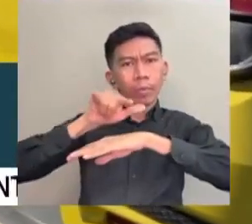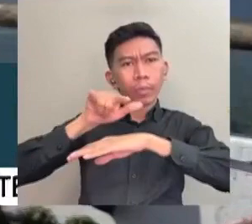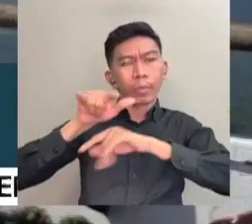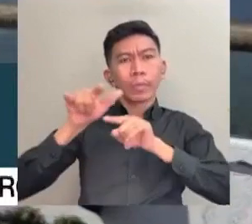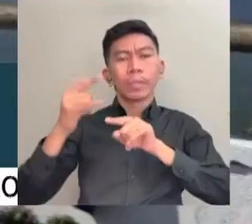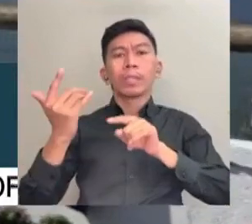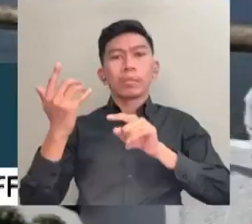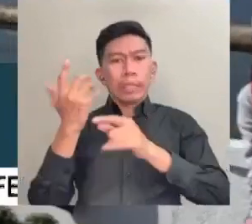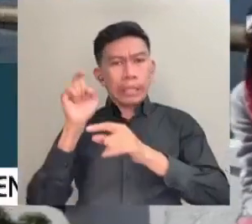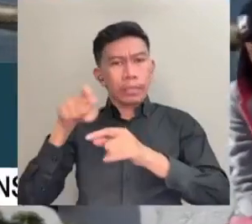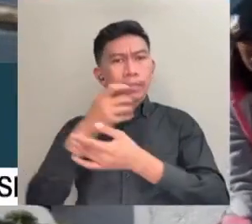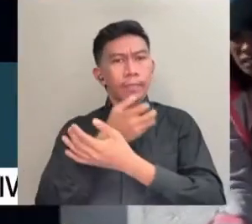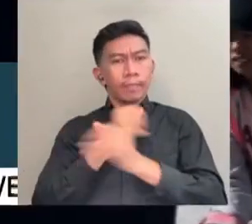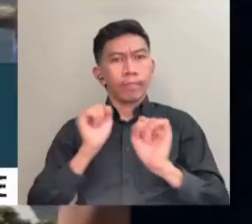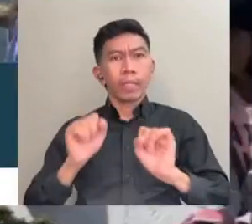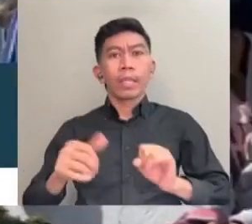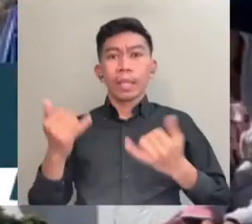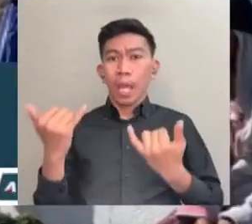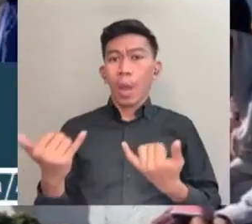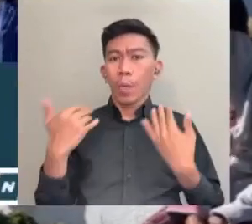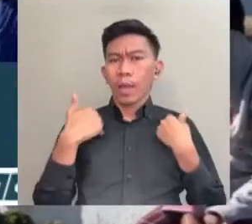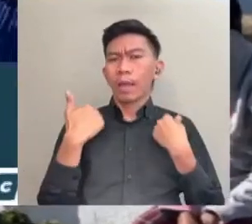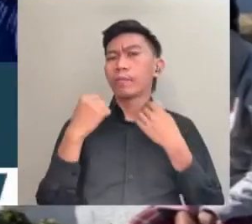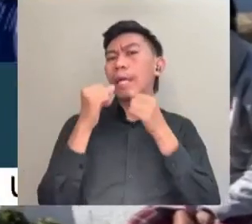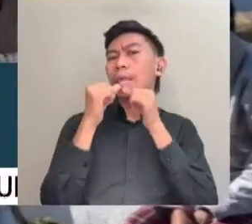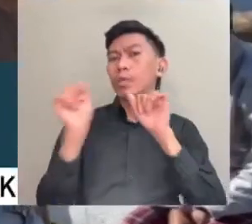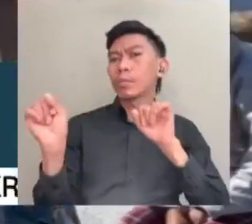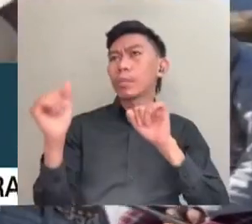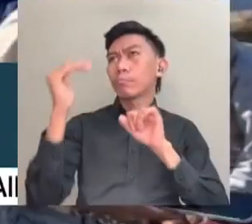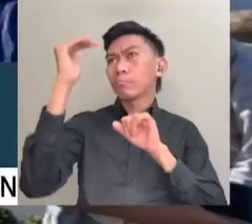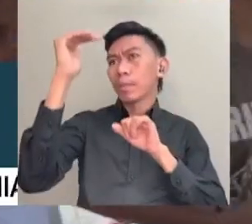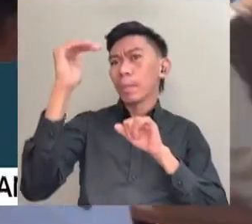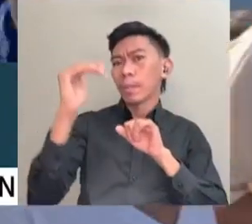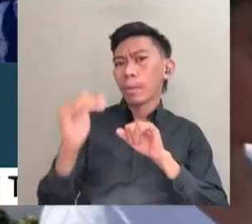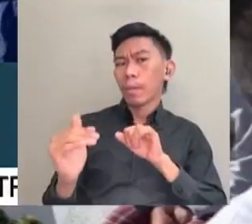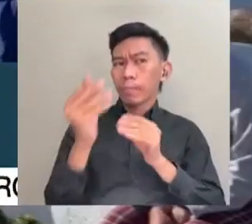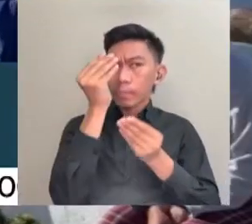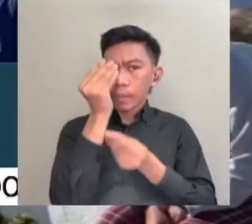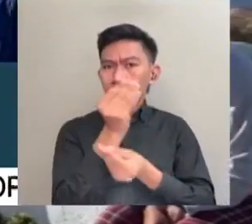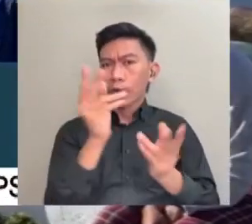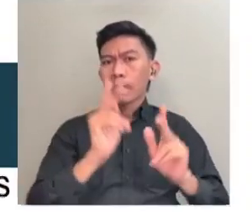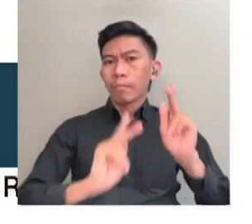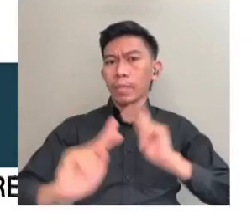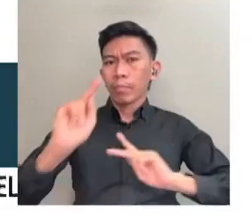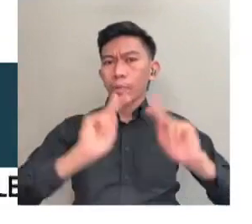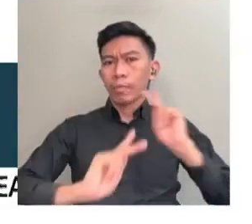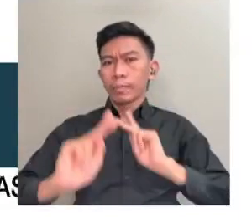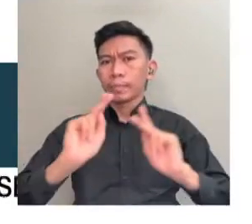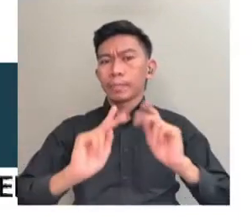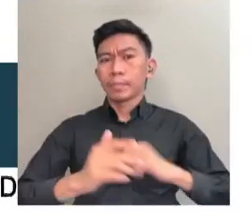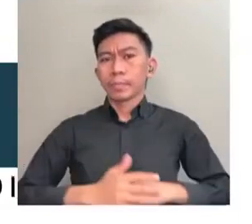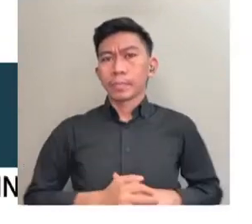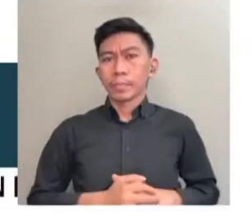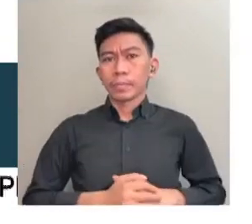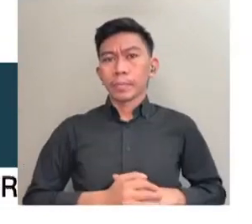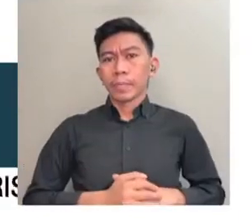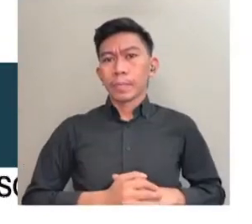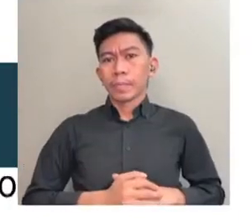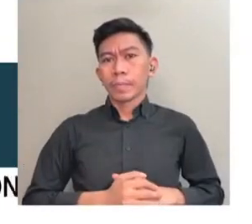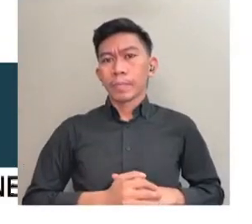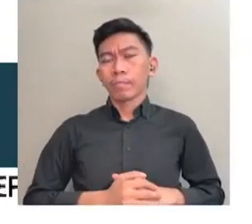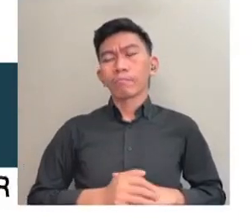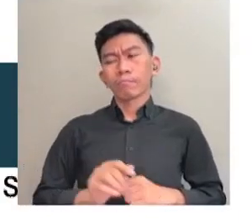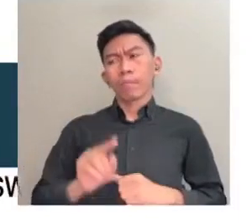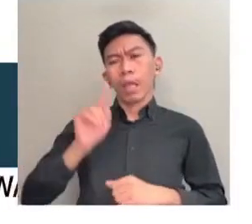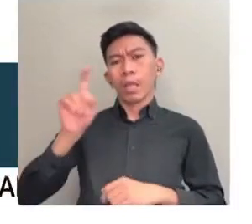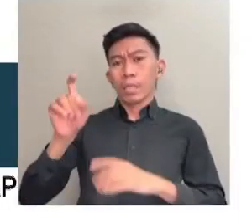passengers updated of the airport's operations. Stanley? Okay, Irene, you mentioned some activities are not allowed at this time because